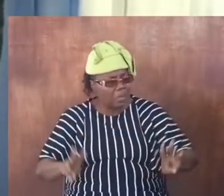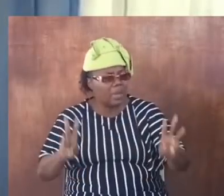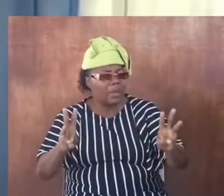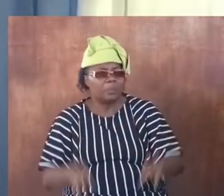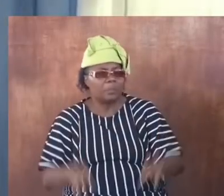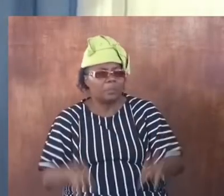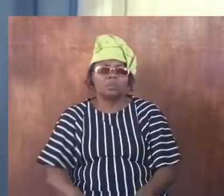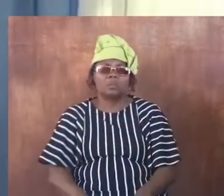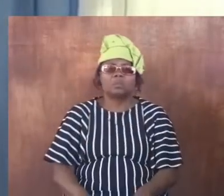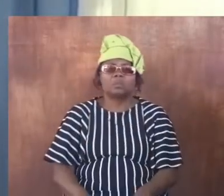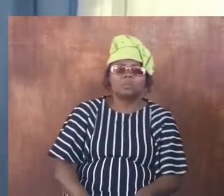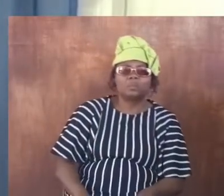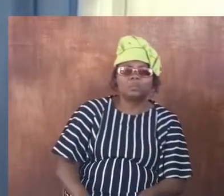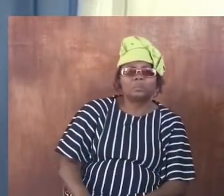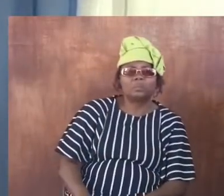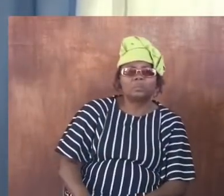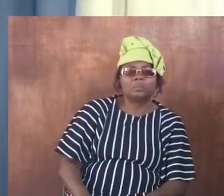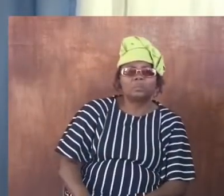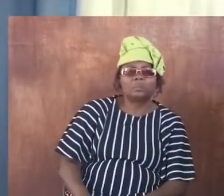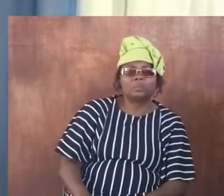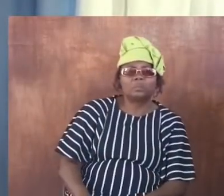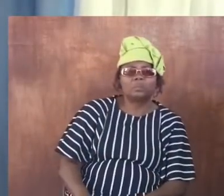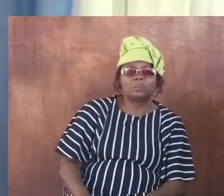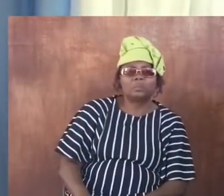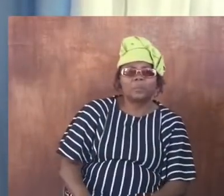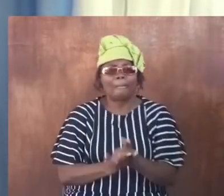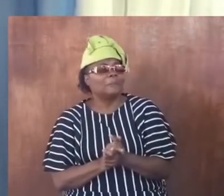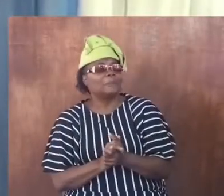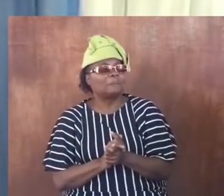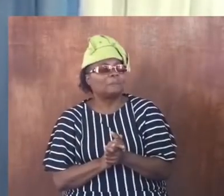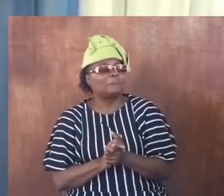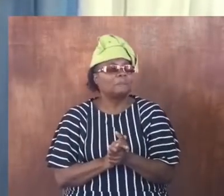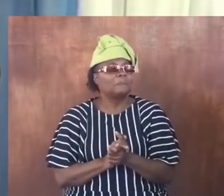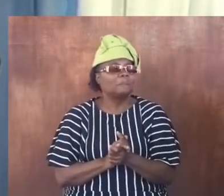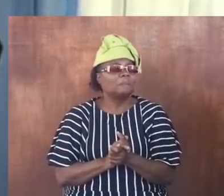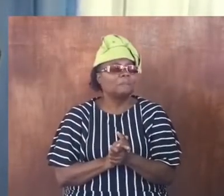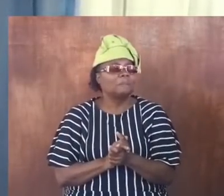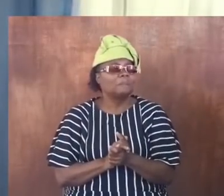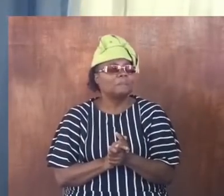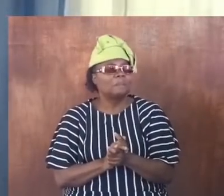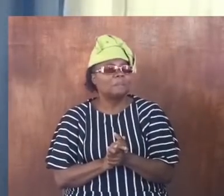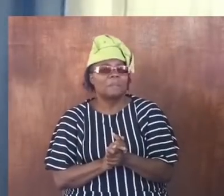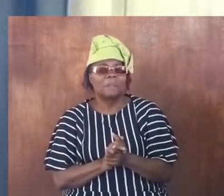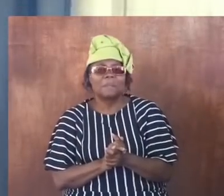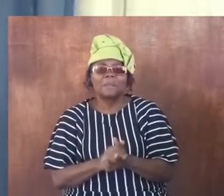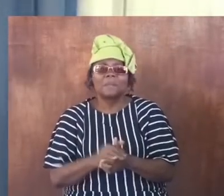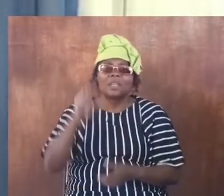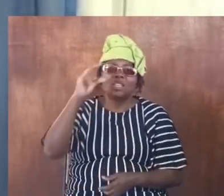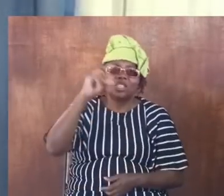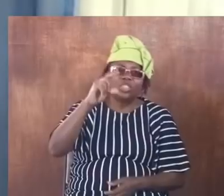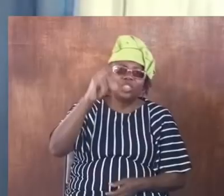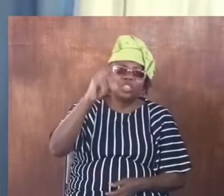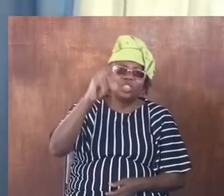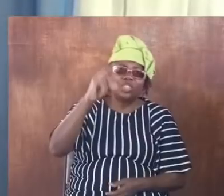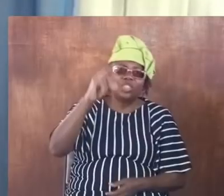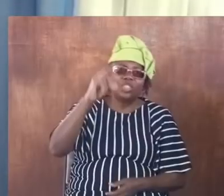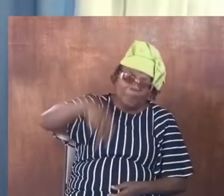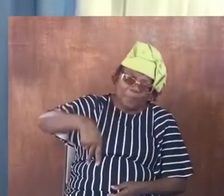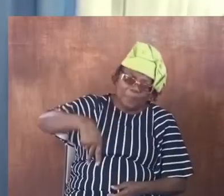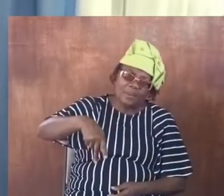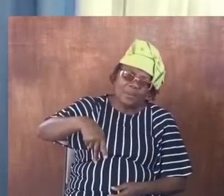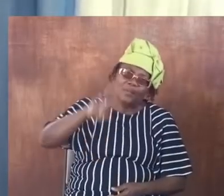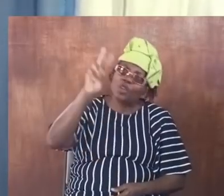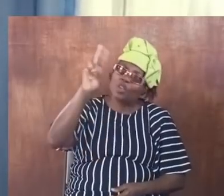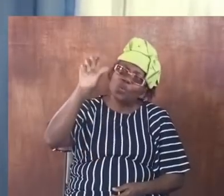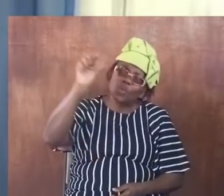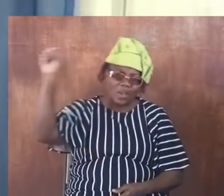that. And if you take the GDP of the United States of America, which is